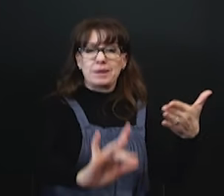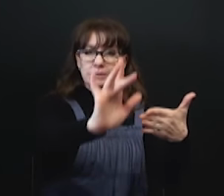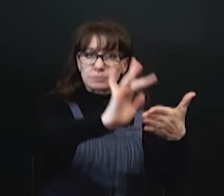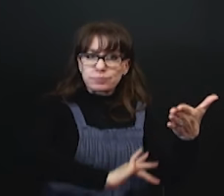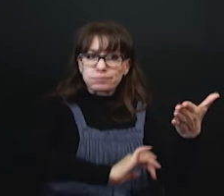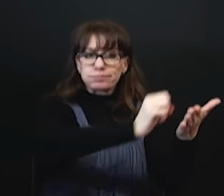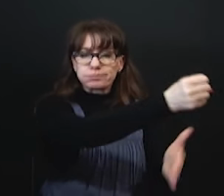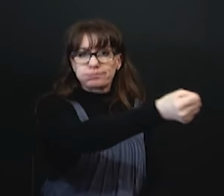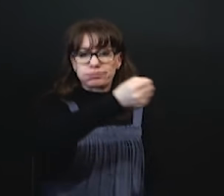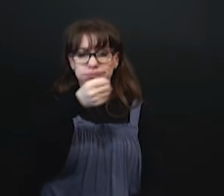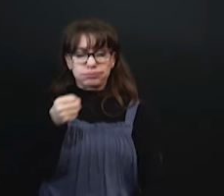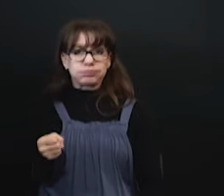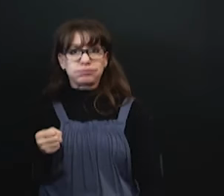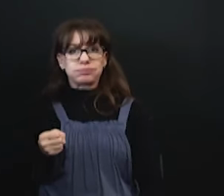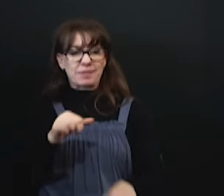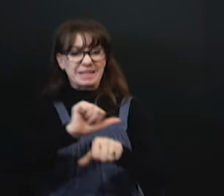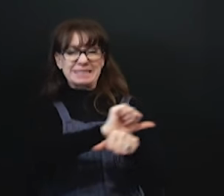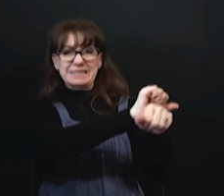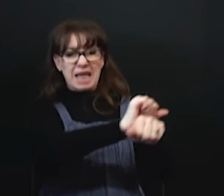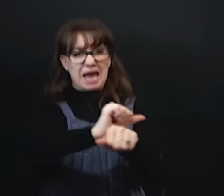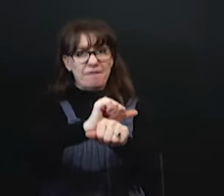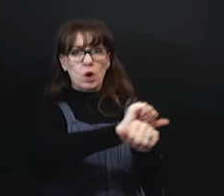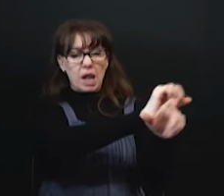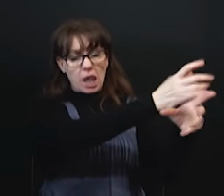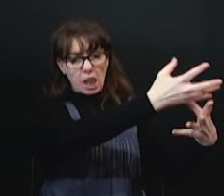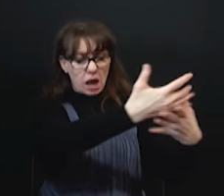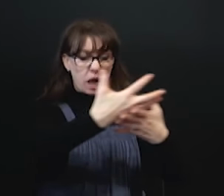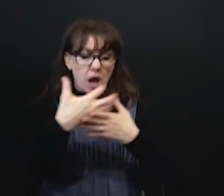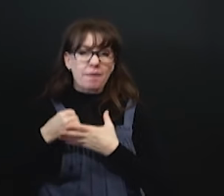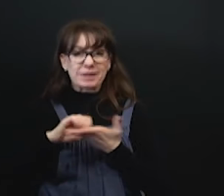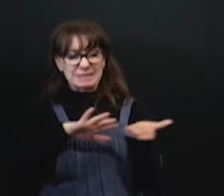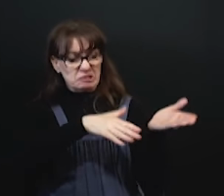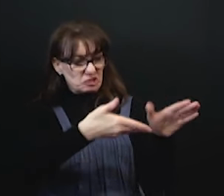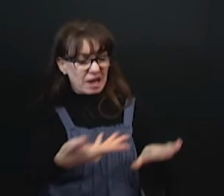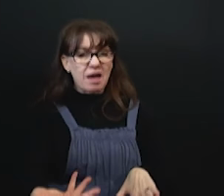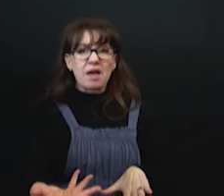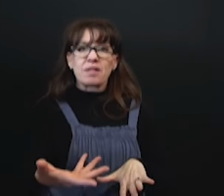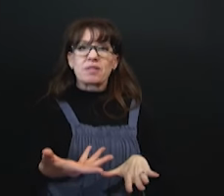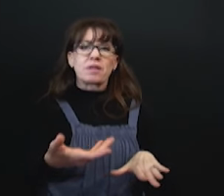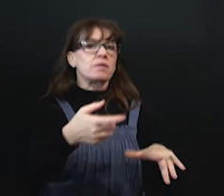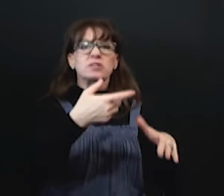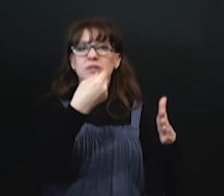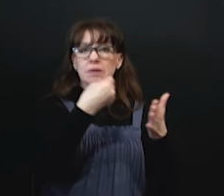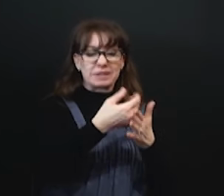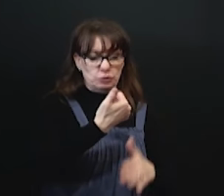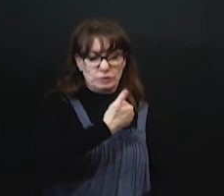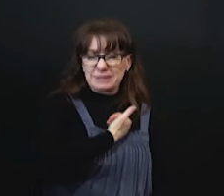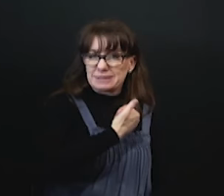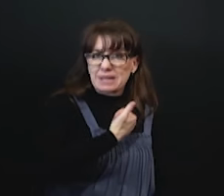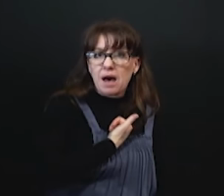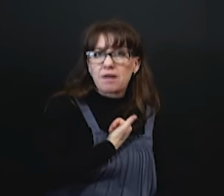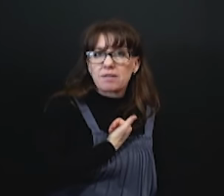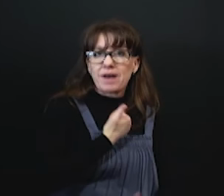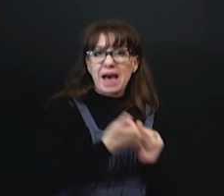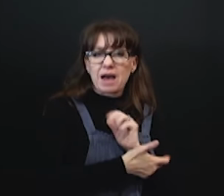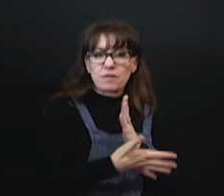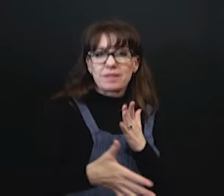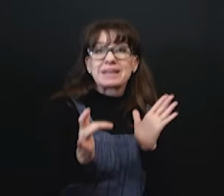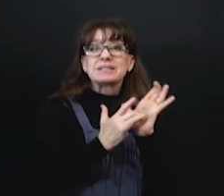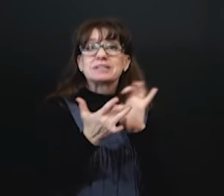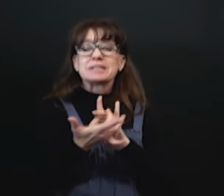to sin, from our enslavement to evil, from our enslavement to death, from our enslavement to self.